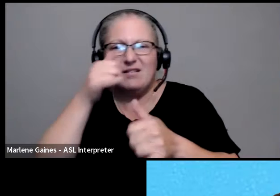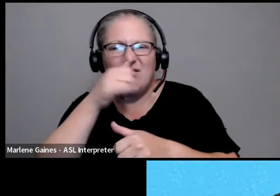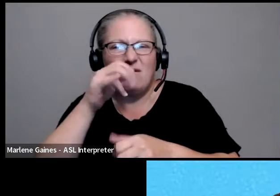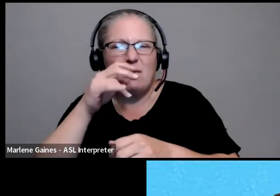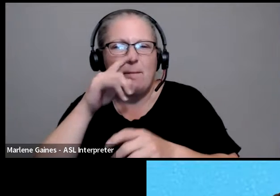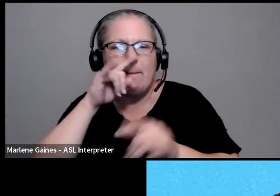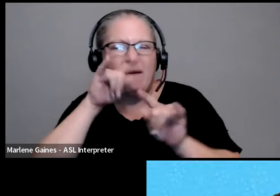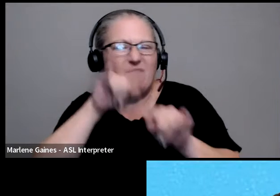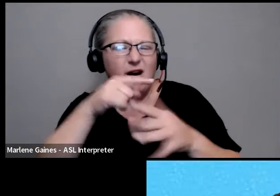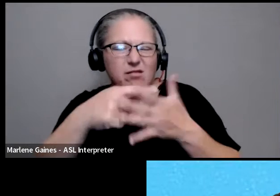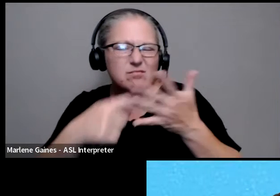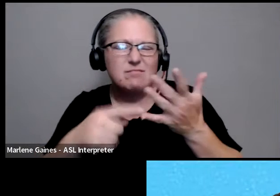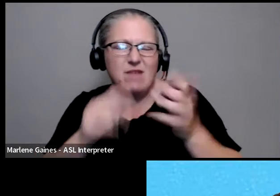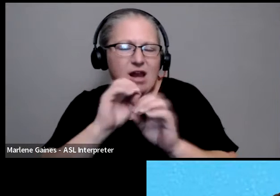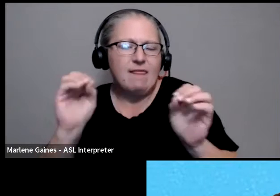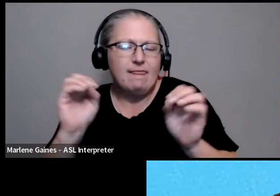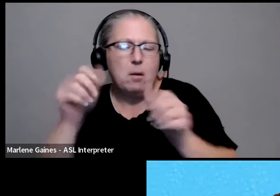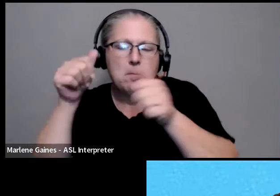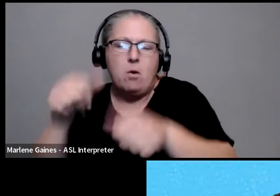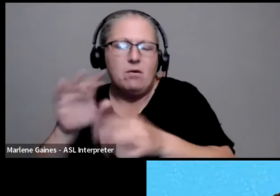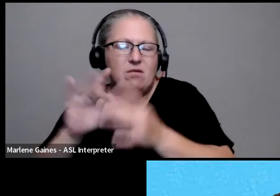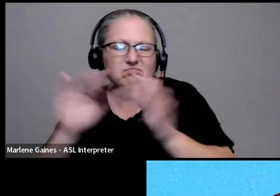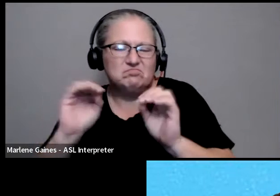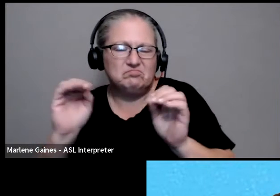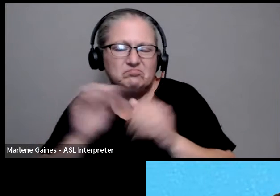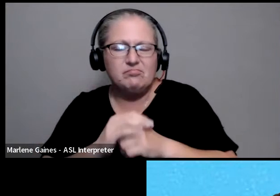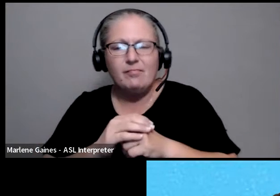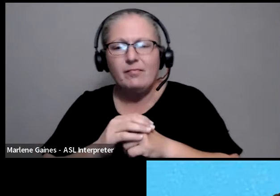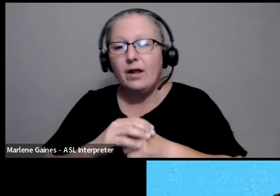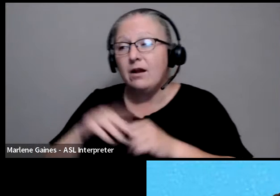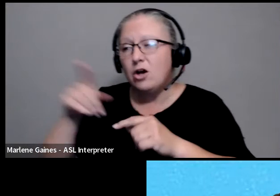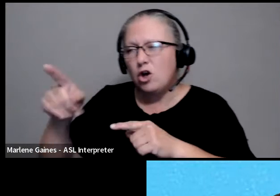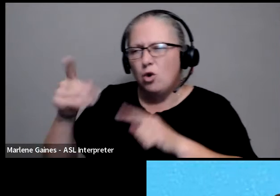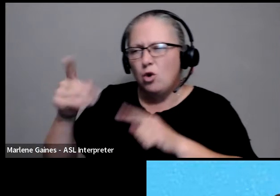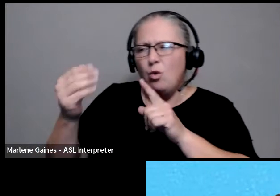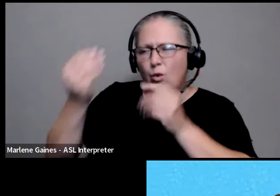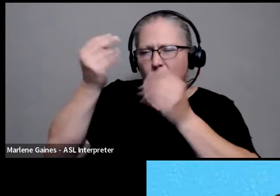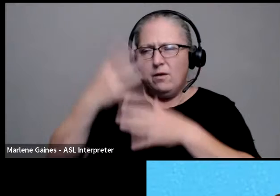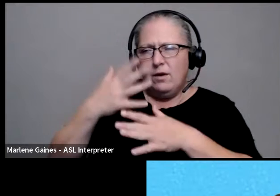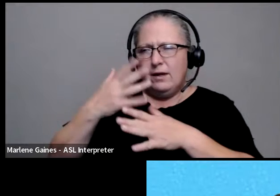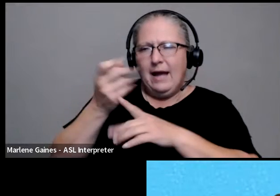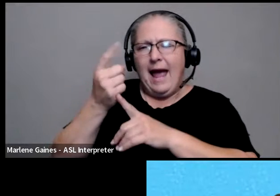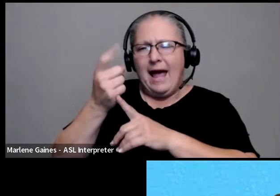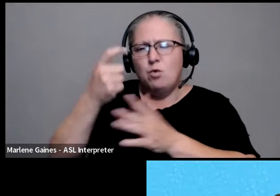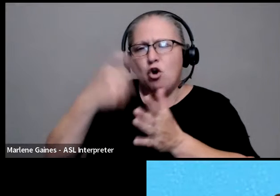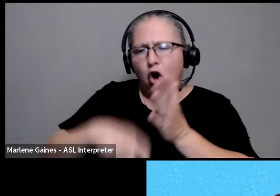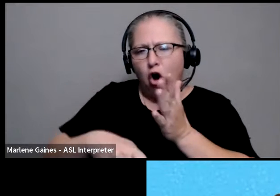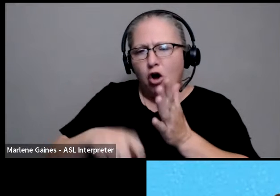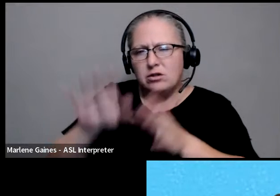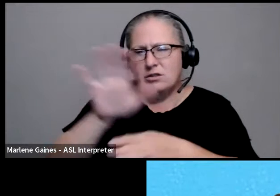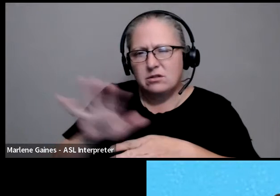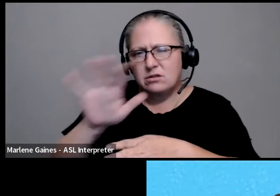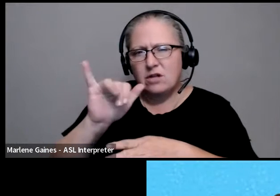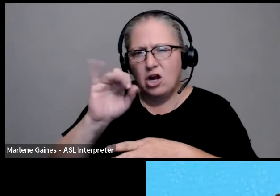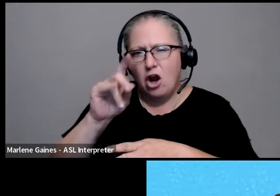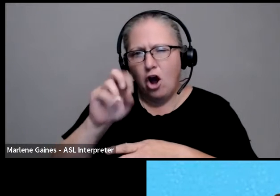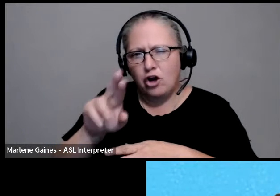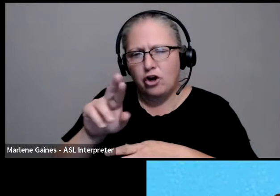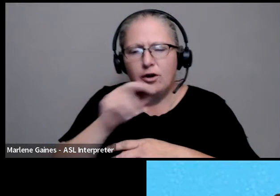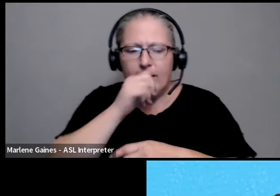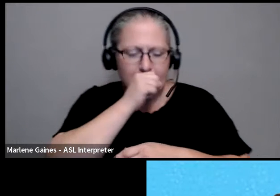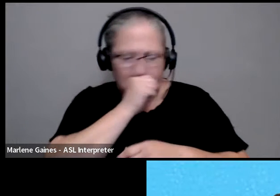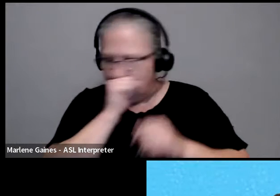at a later date. Ms. Are there Shu, any can you questions? remind Yes. us the annual cost approximately of yonders?